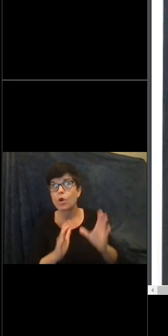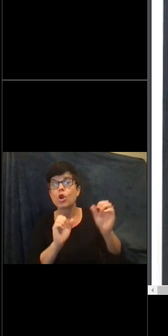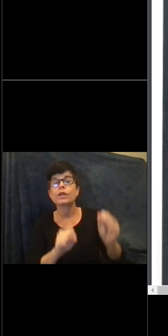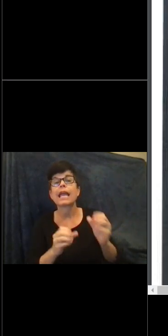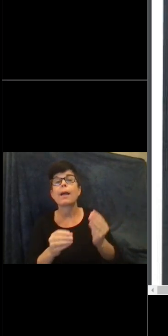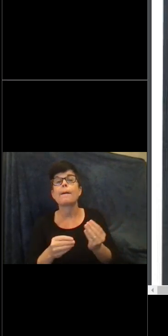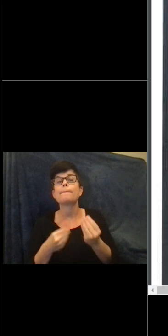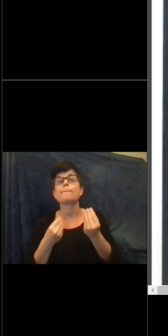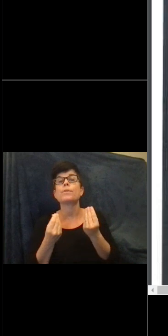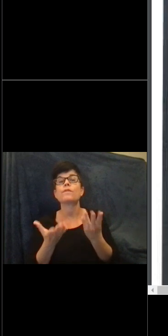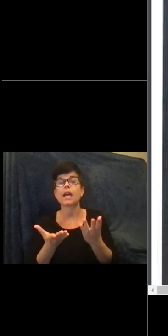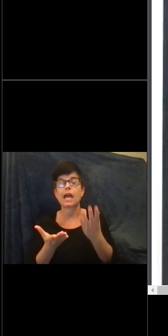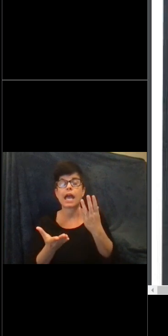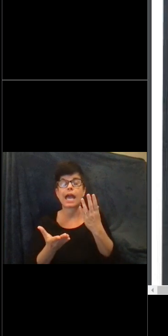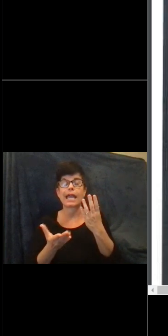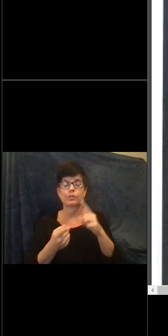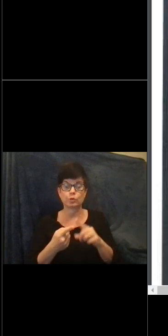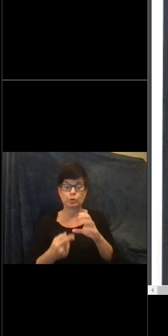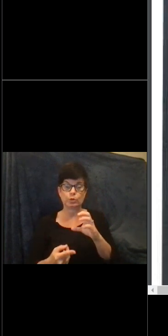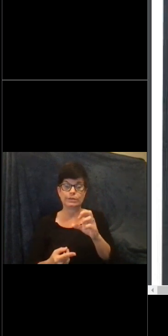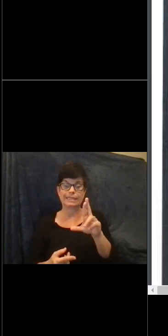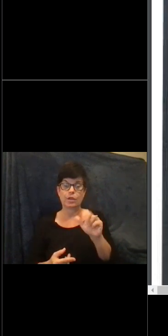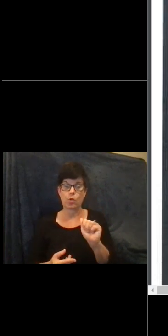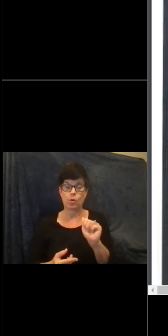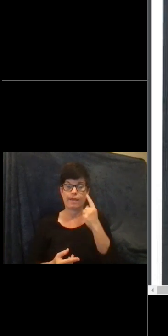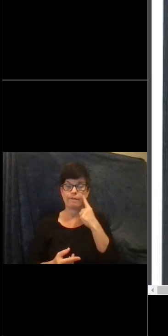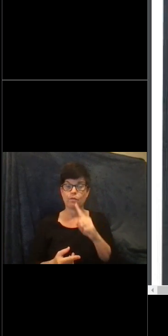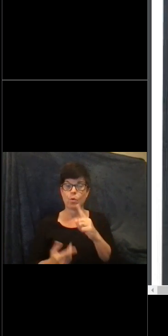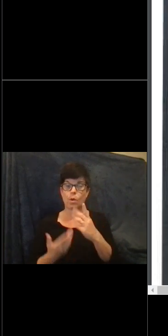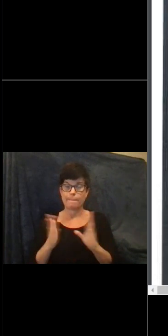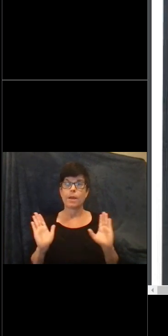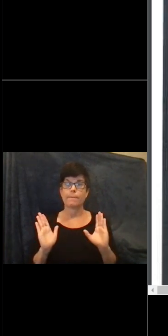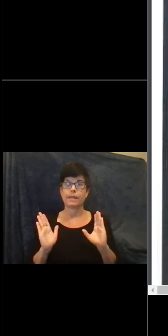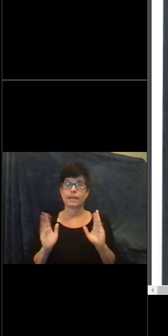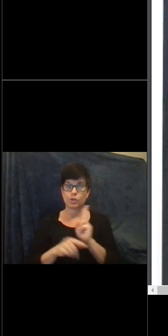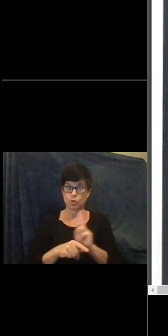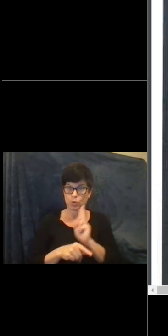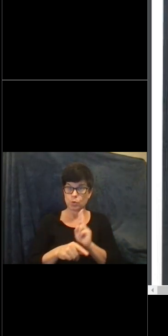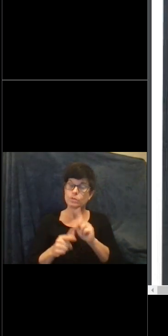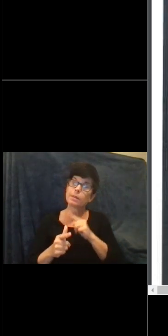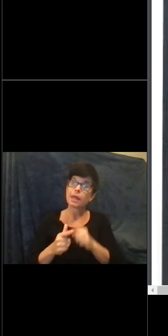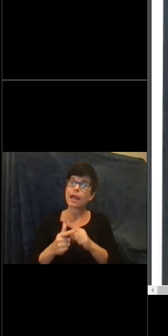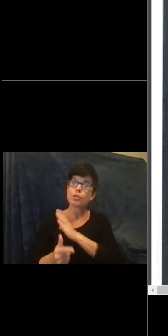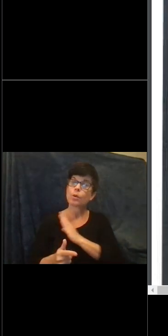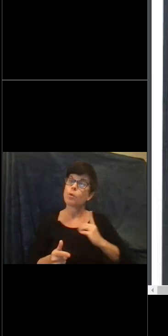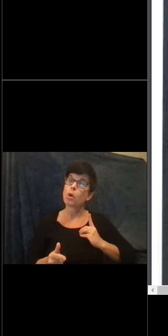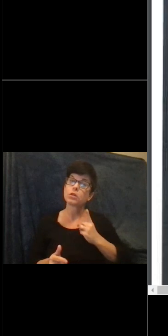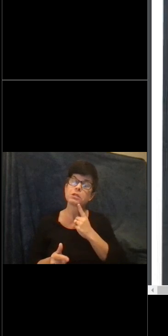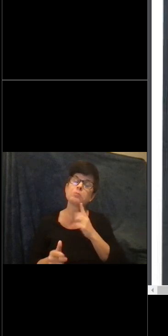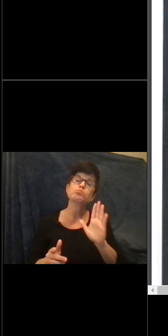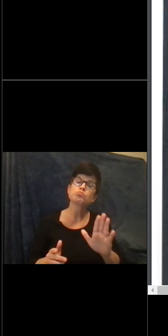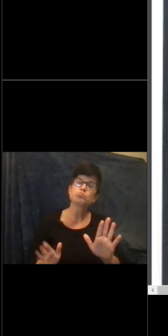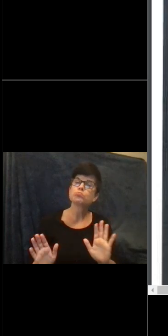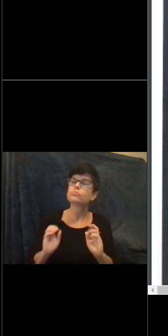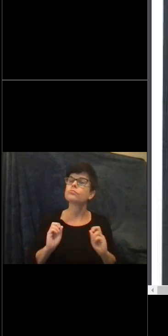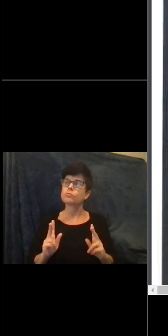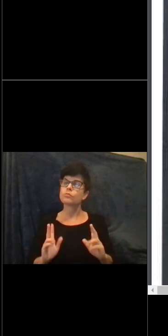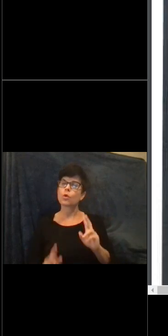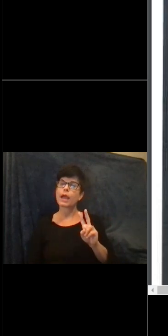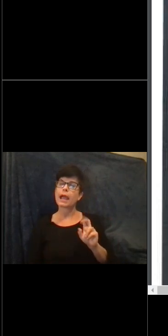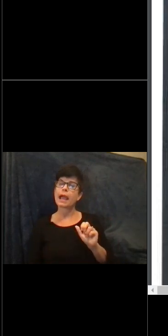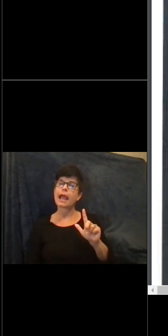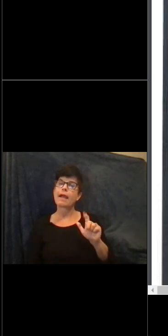CRA for public use, then at that point the board could very well say, hey, you know what? This seems valid to me. We're